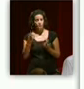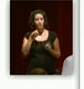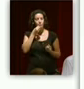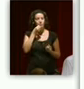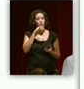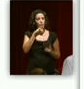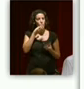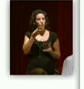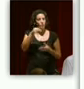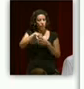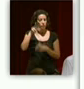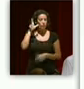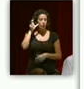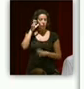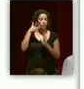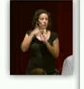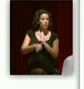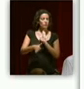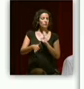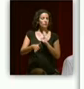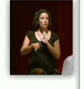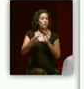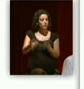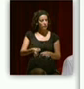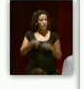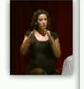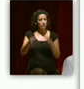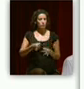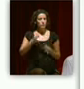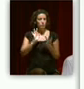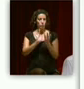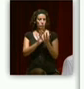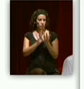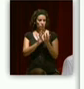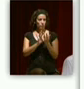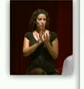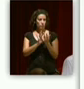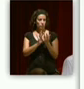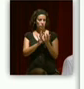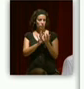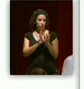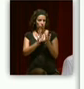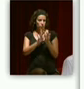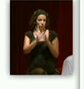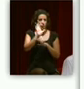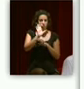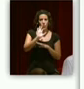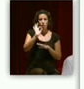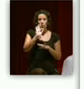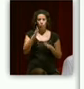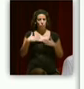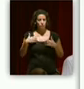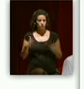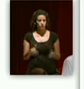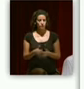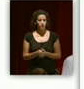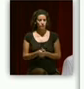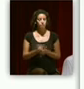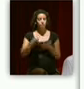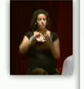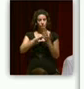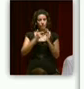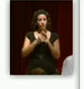which are mobile phones, and also having the possibility to receive audio description at any point in time will be adequately